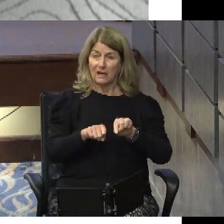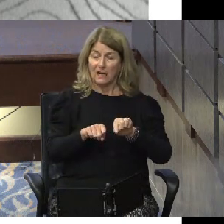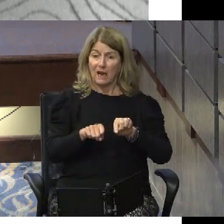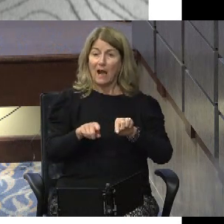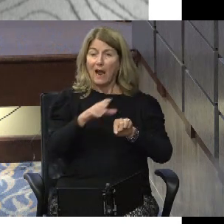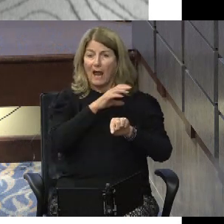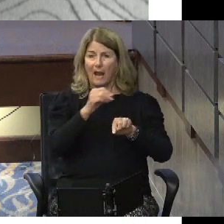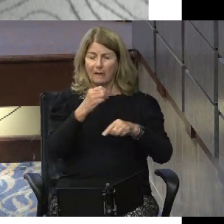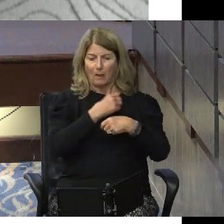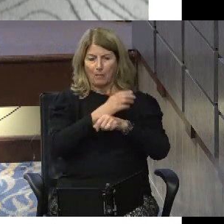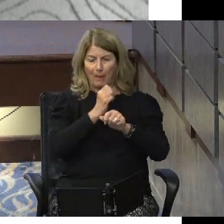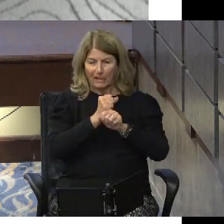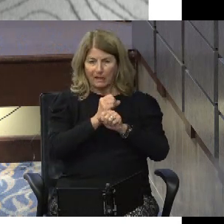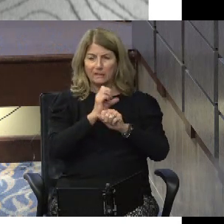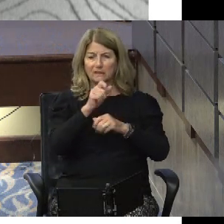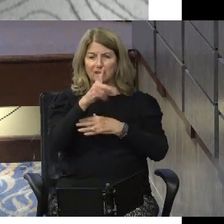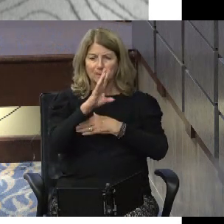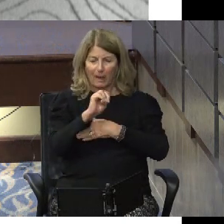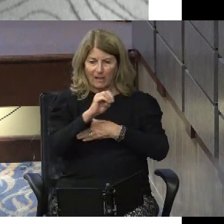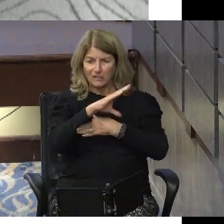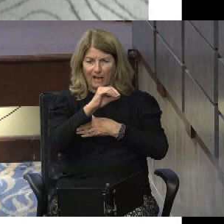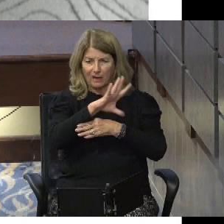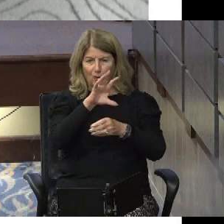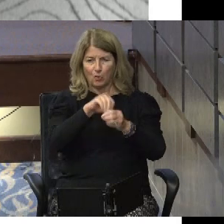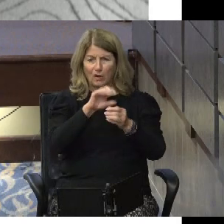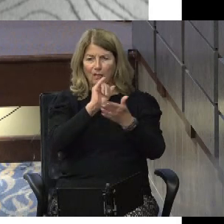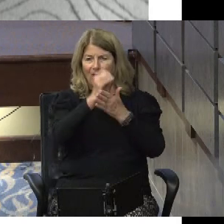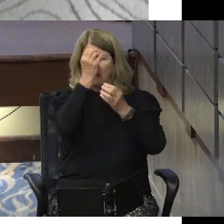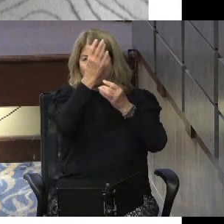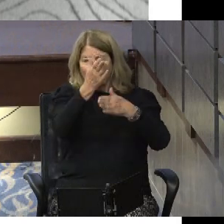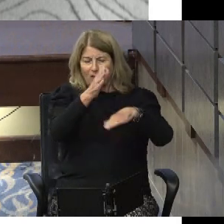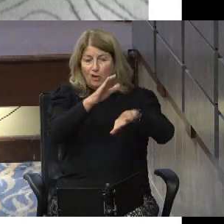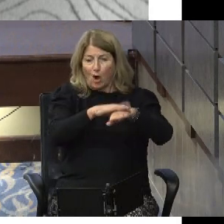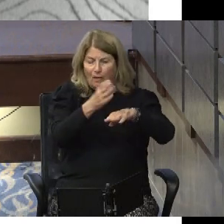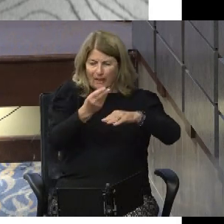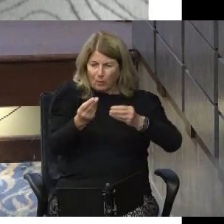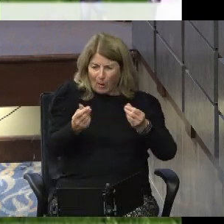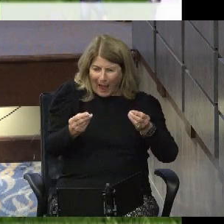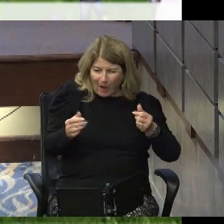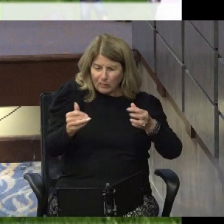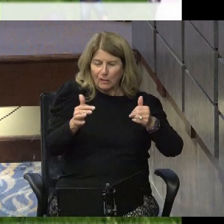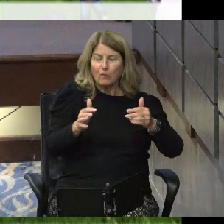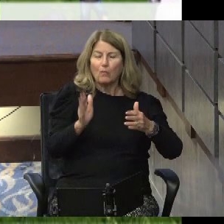creating spaces, actually putting that information on the ground plane as you move through the space.